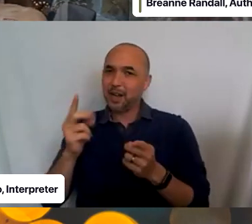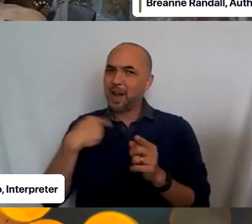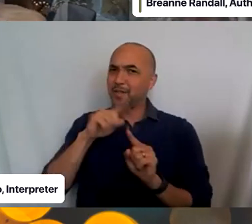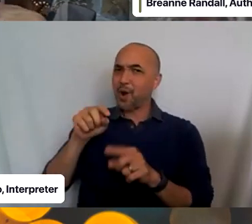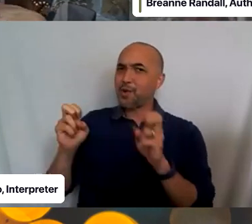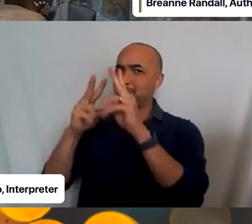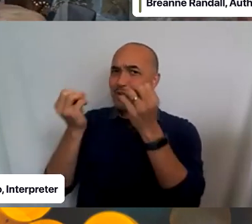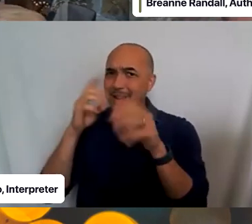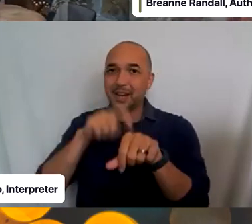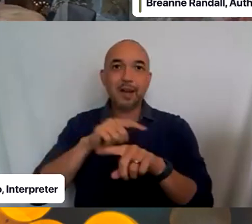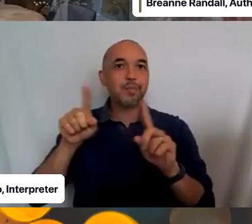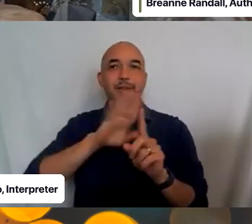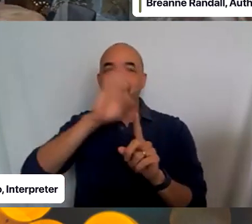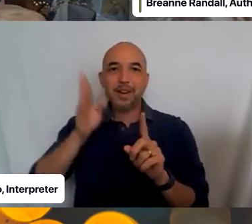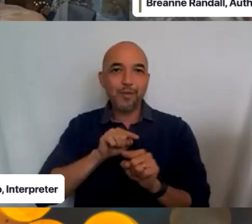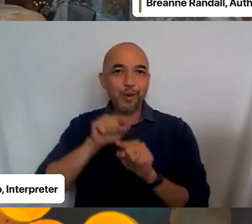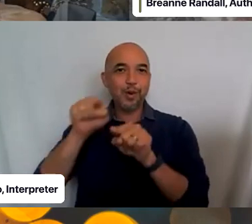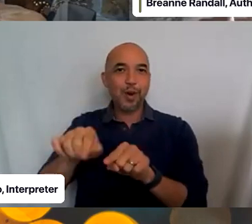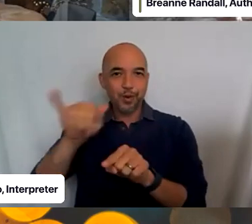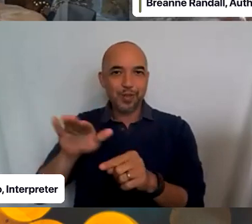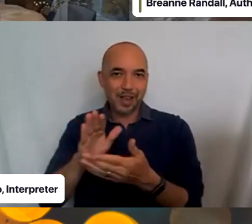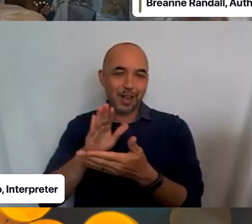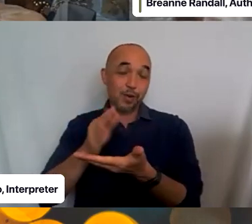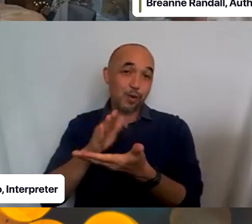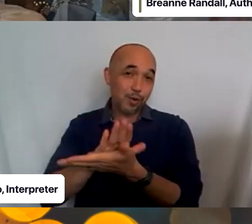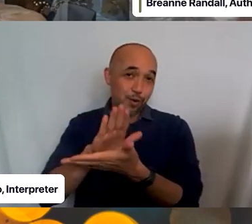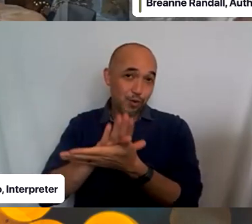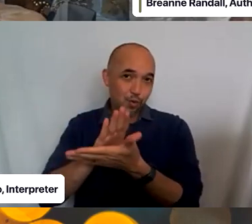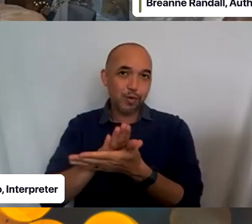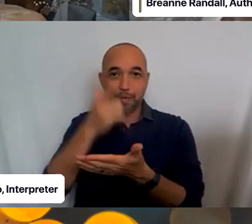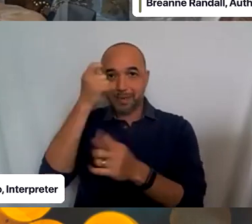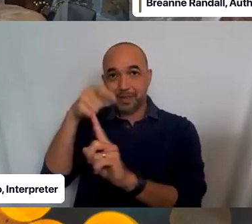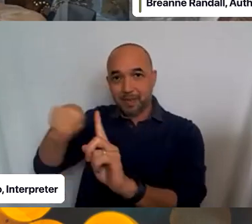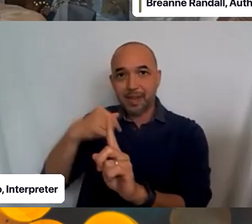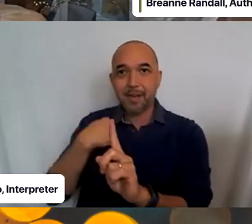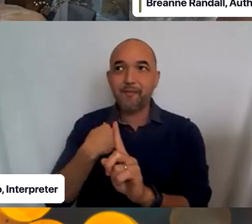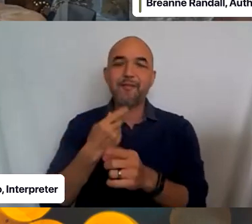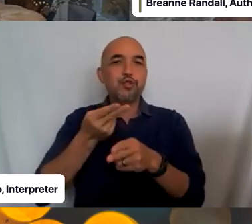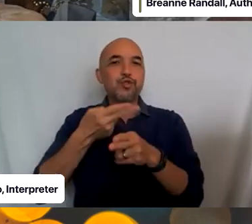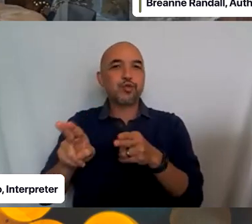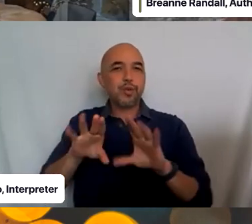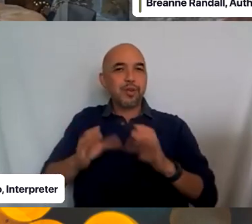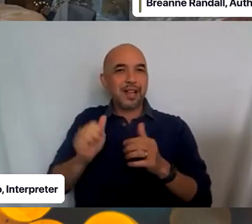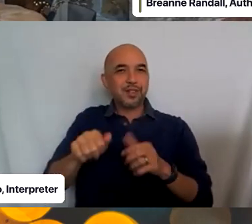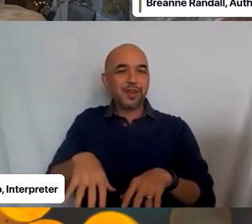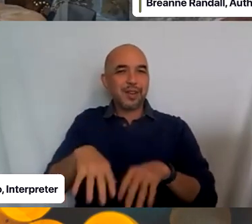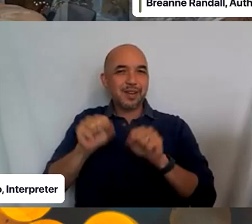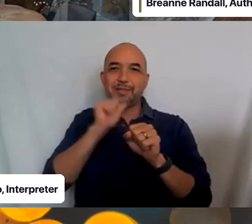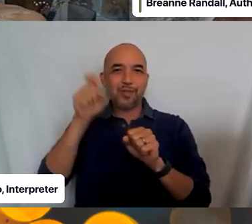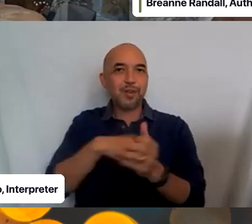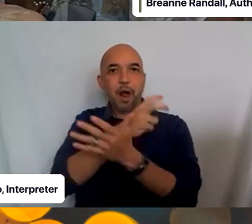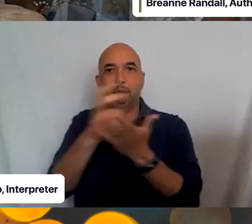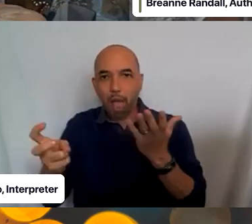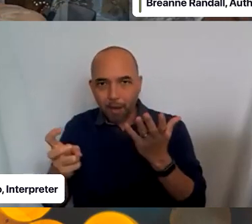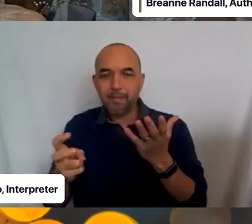have short courses that you can take instead of enrolling in the whole program. But so I think for me,